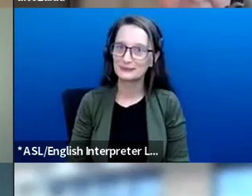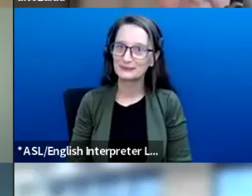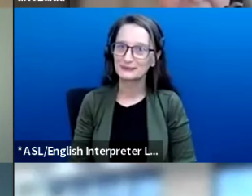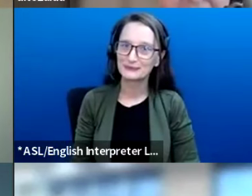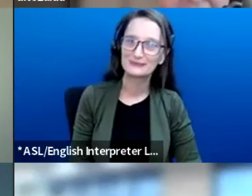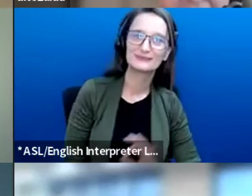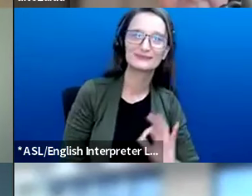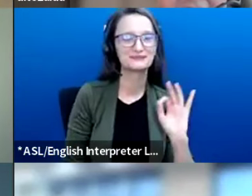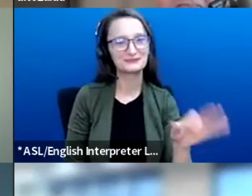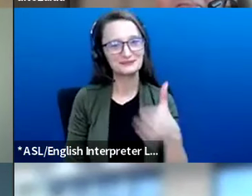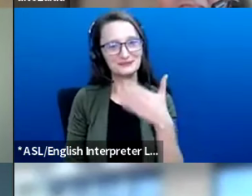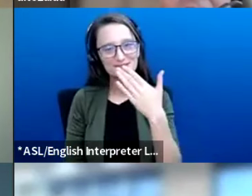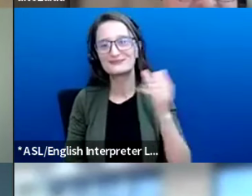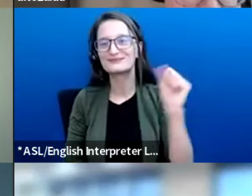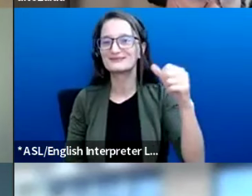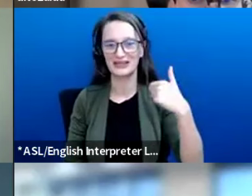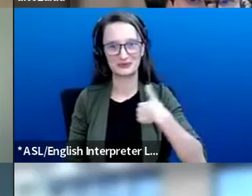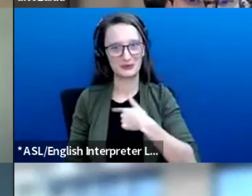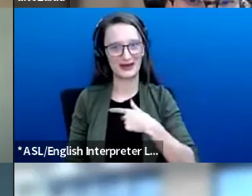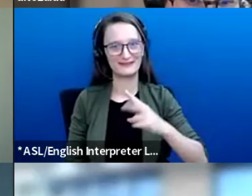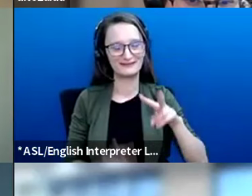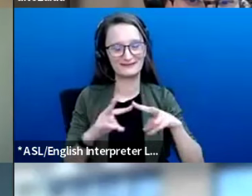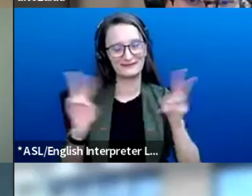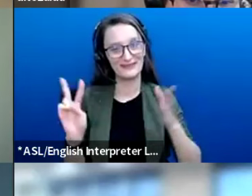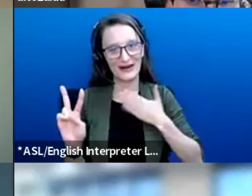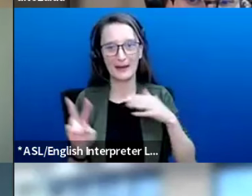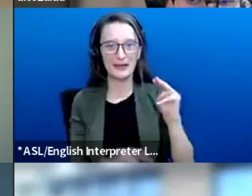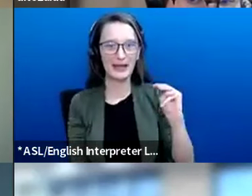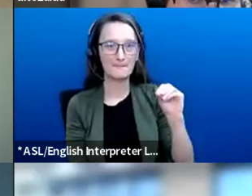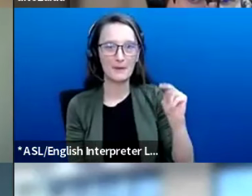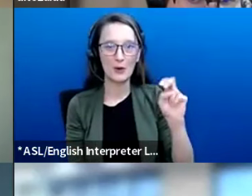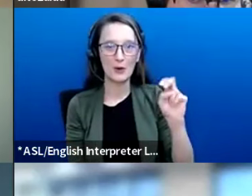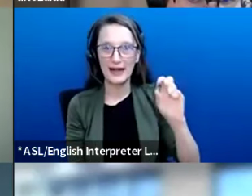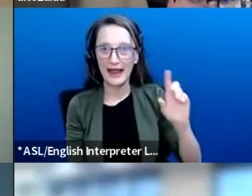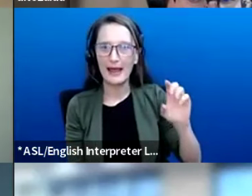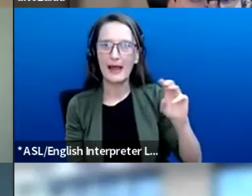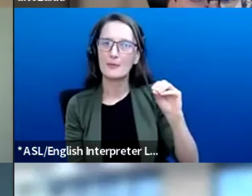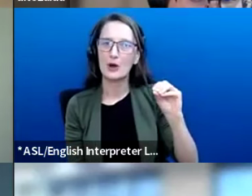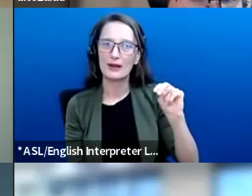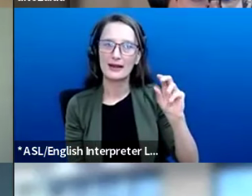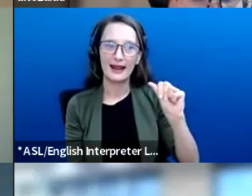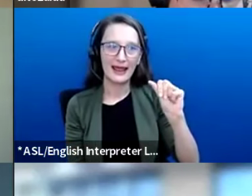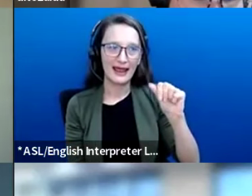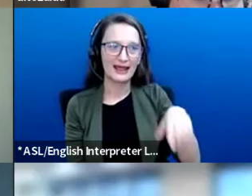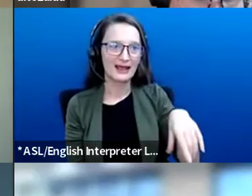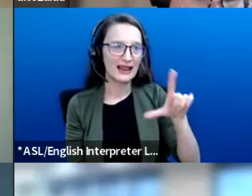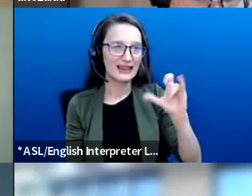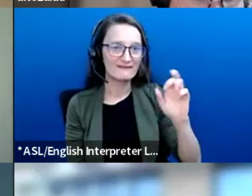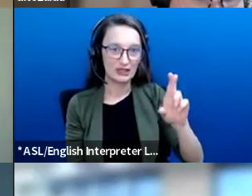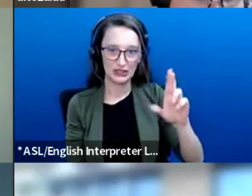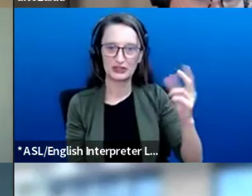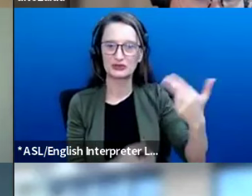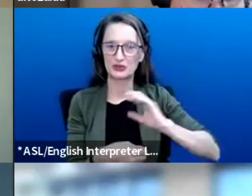Thank you. So yes, we're very happy that Monet Levere has joined our team here in the Community Services Department